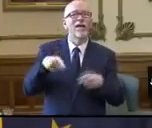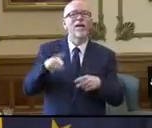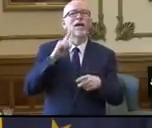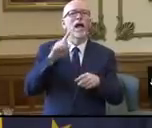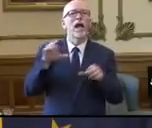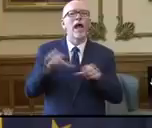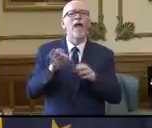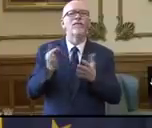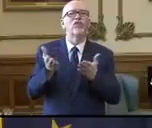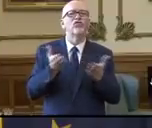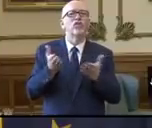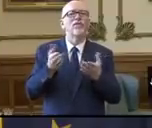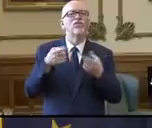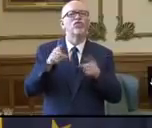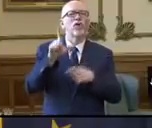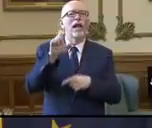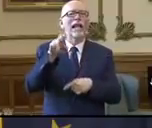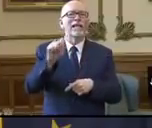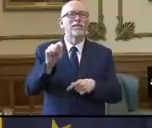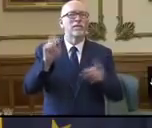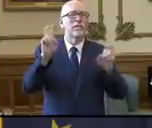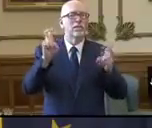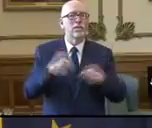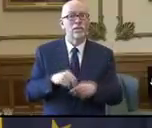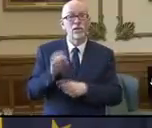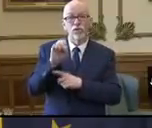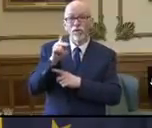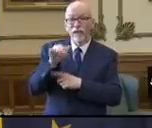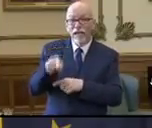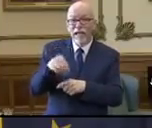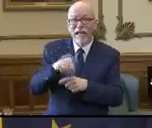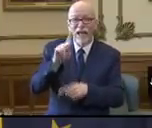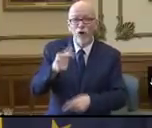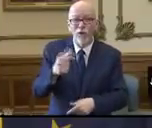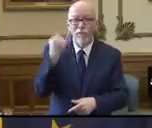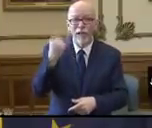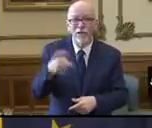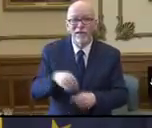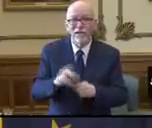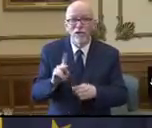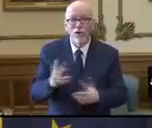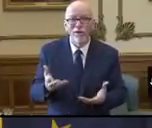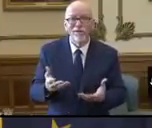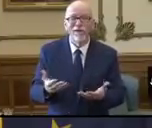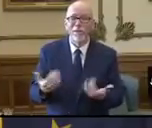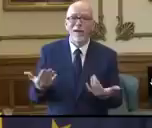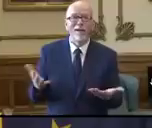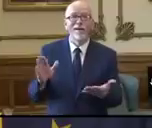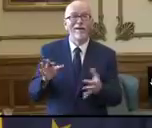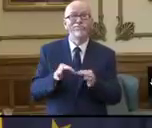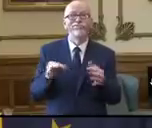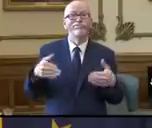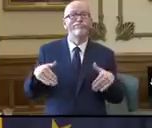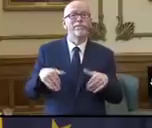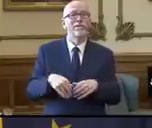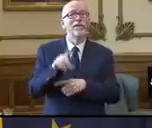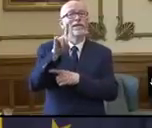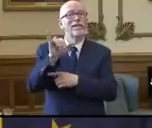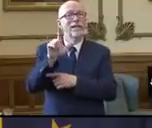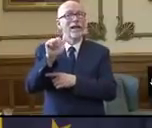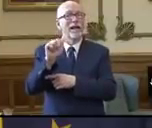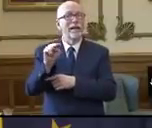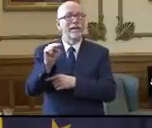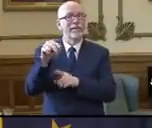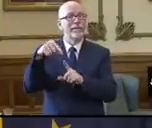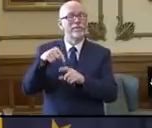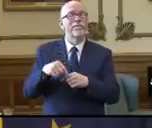of service during Lent." Did I mention that Sophia was a kindergartner? I mean, come on. There's Dylan, who